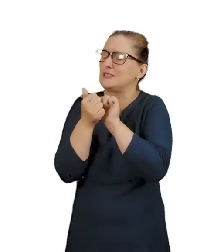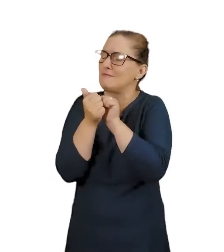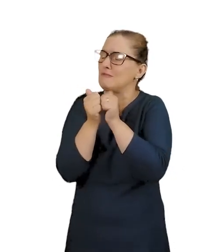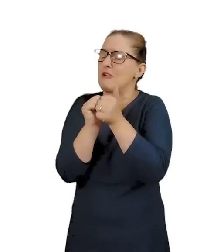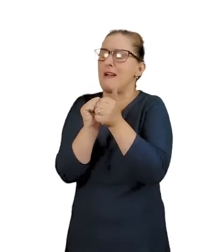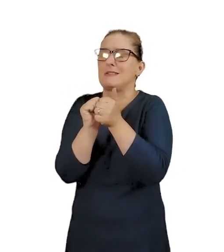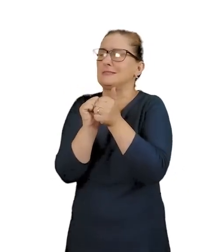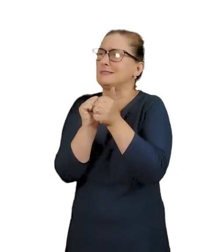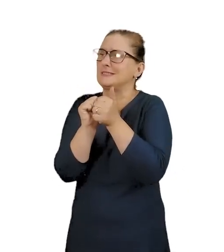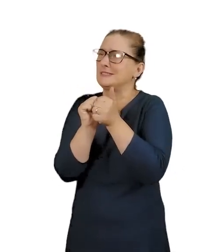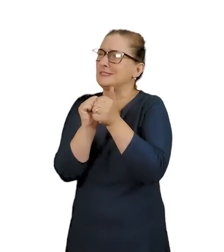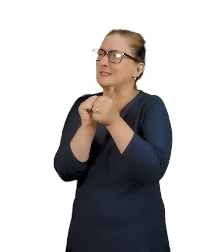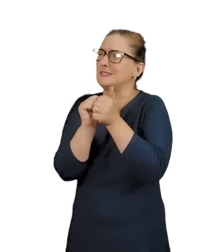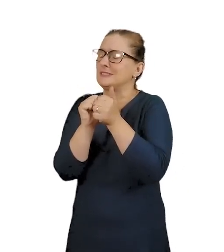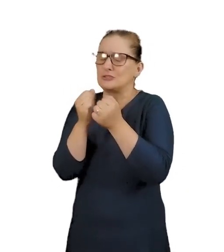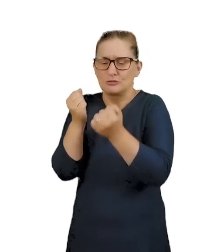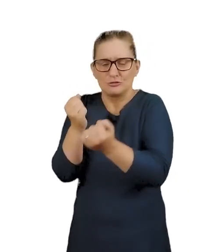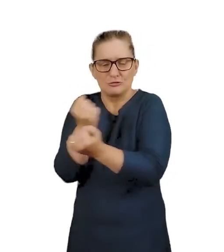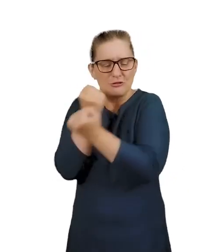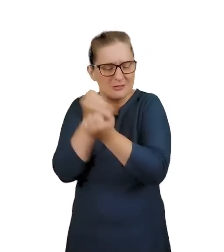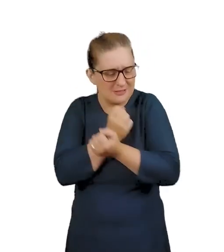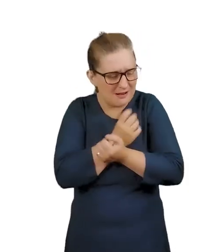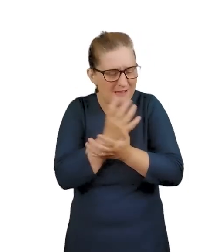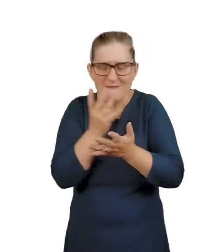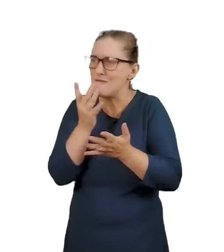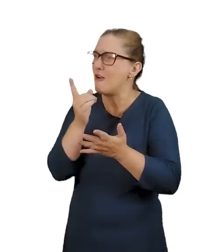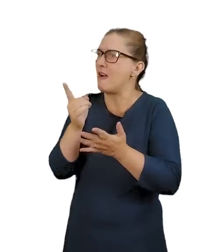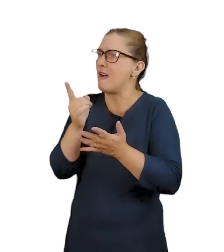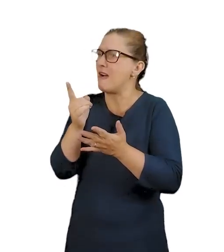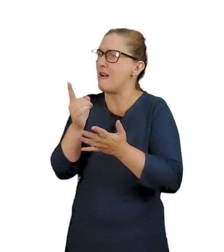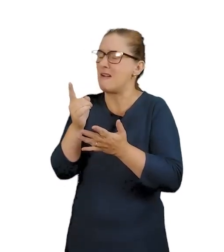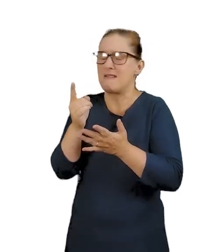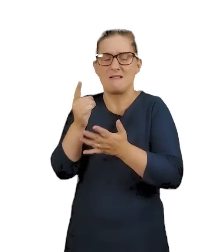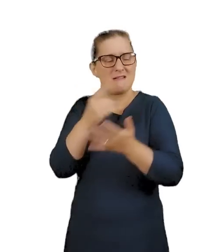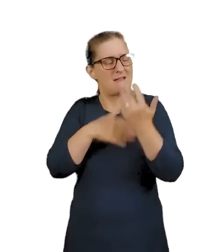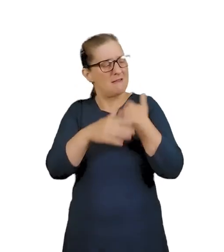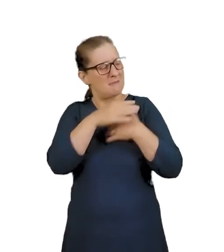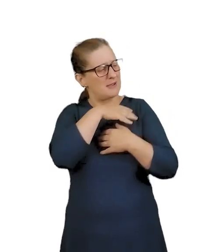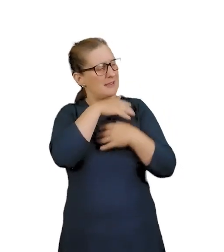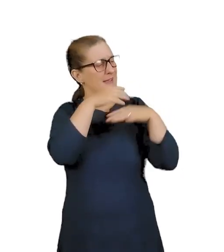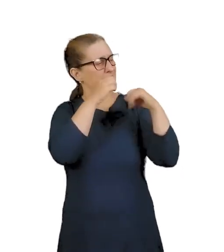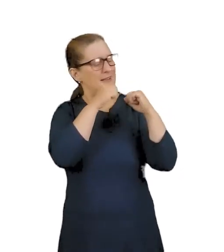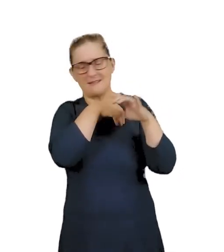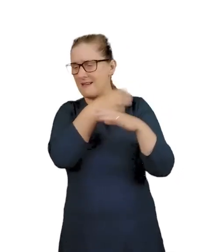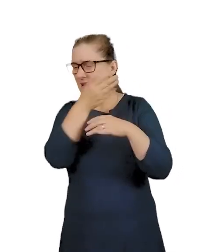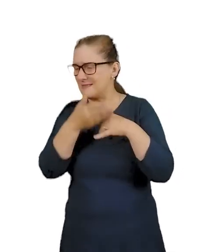Saviour, closest friend, strong